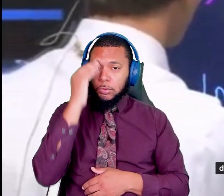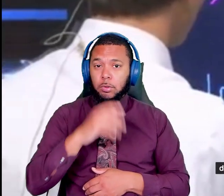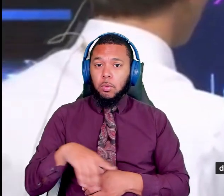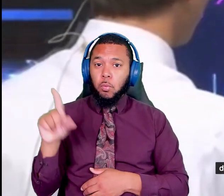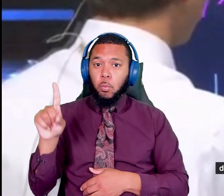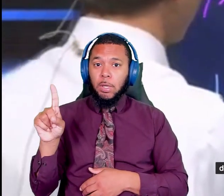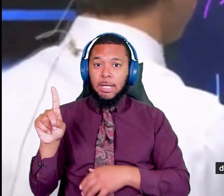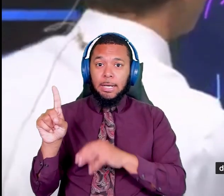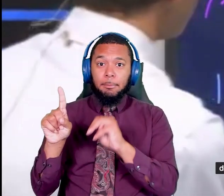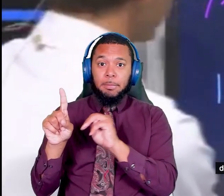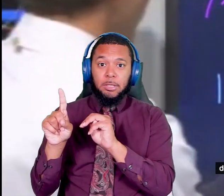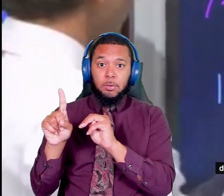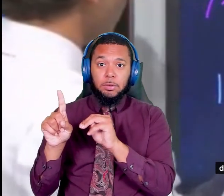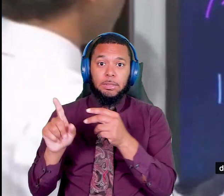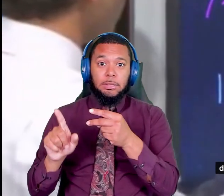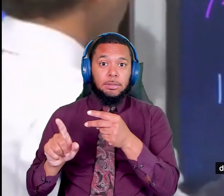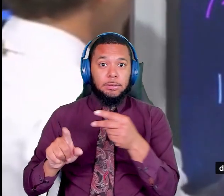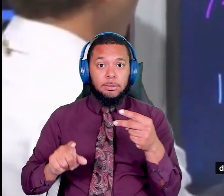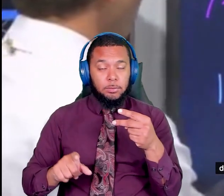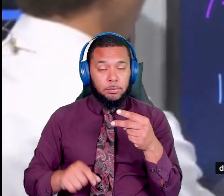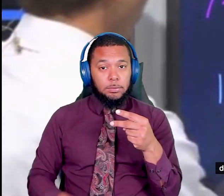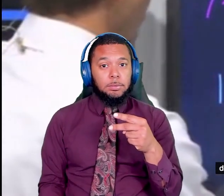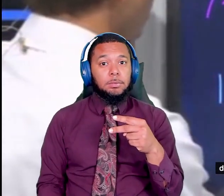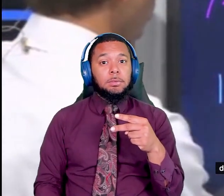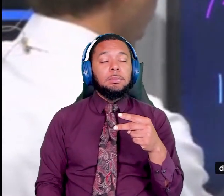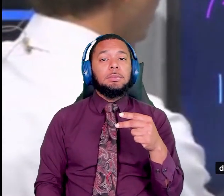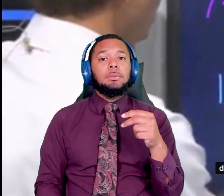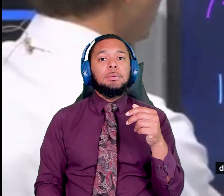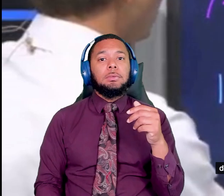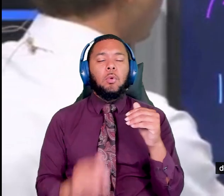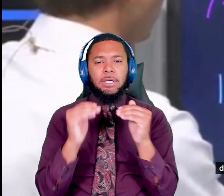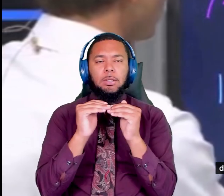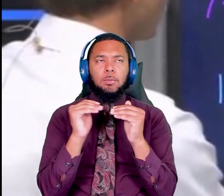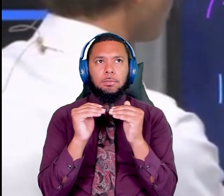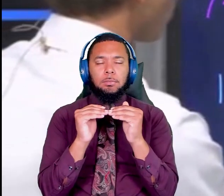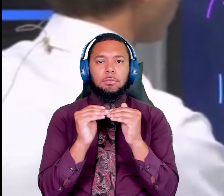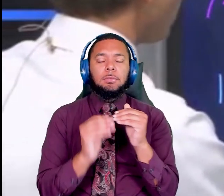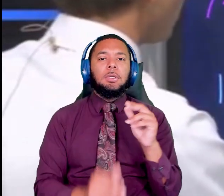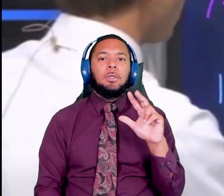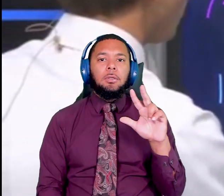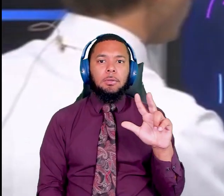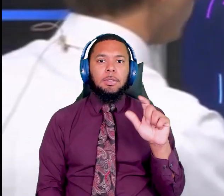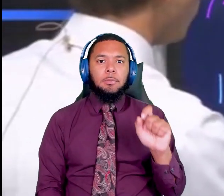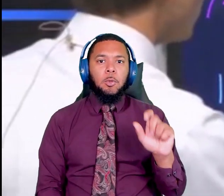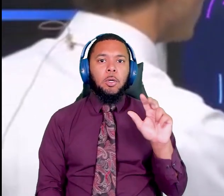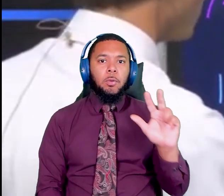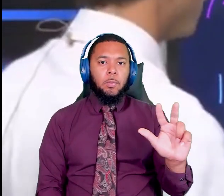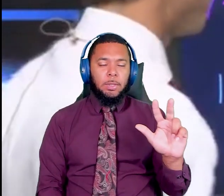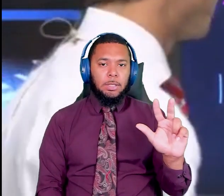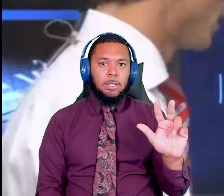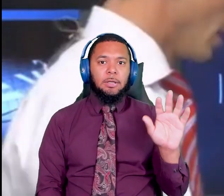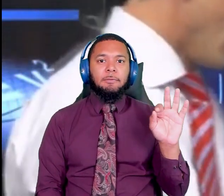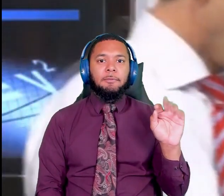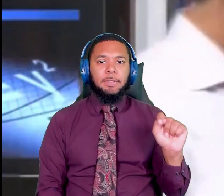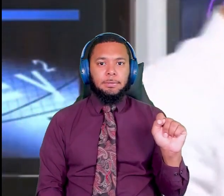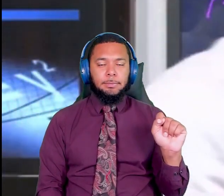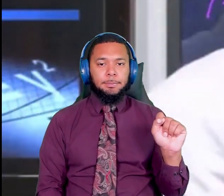meter is the same thing as 3.3 feet.